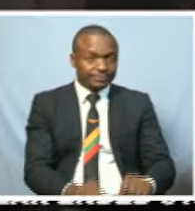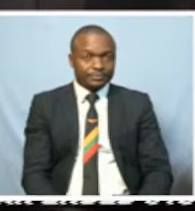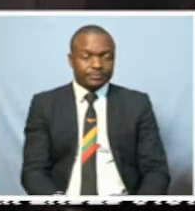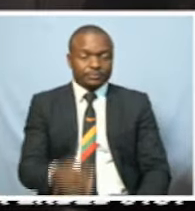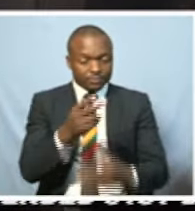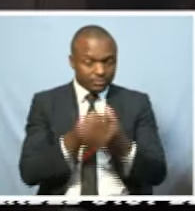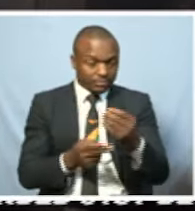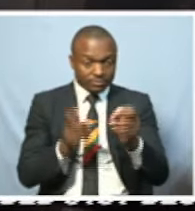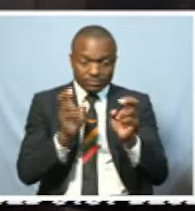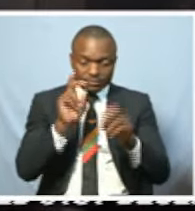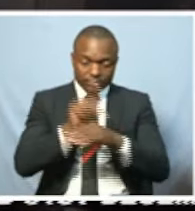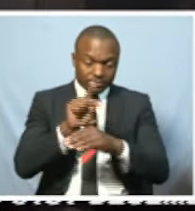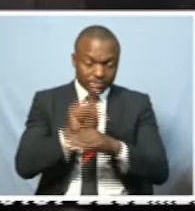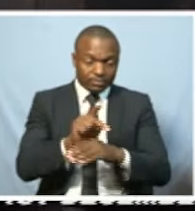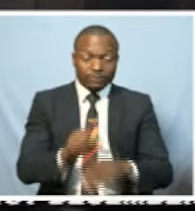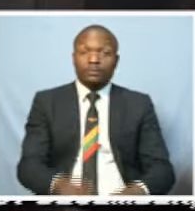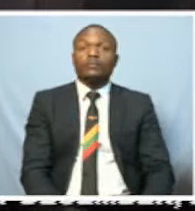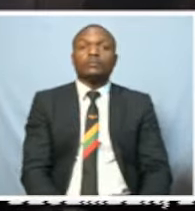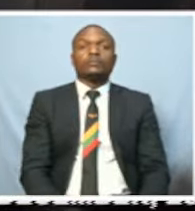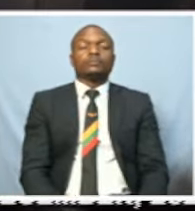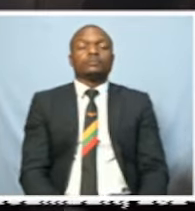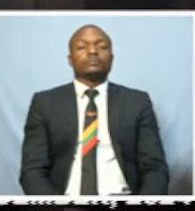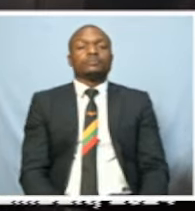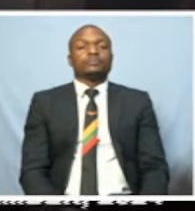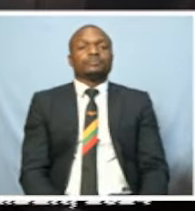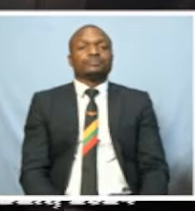both projects.